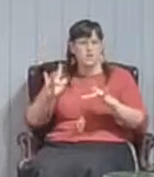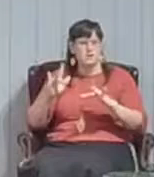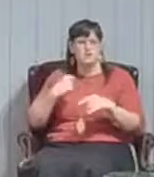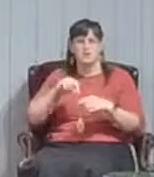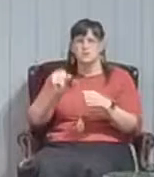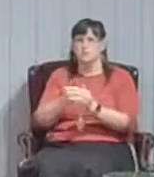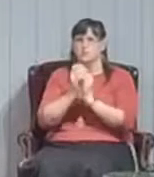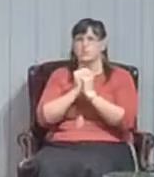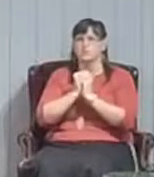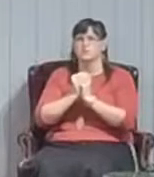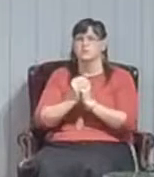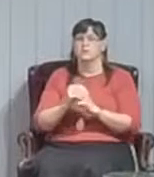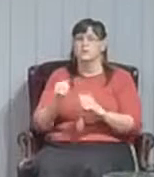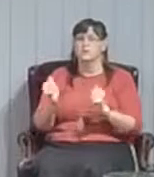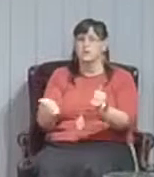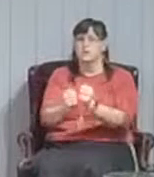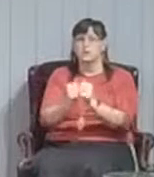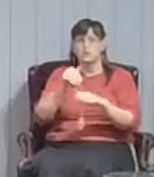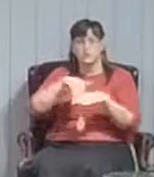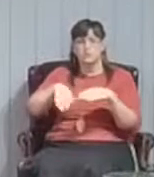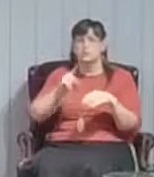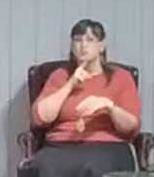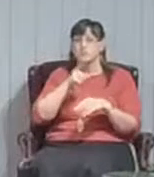anything that kind of wants us